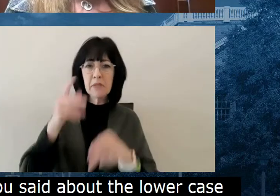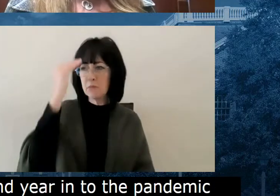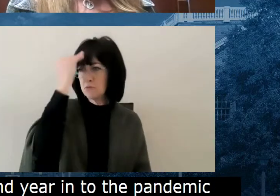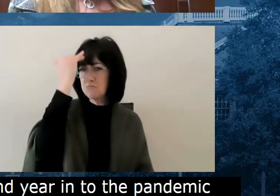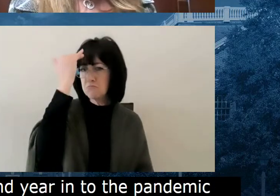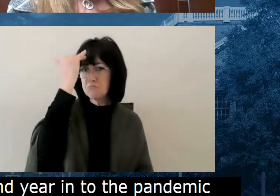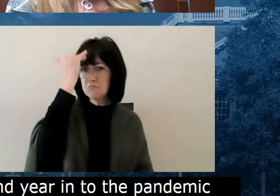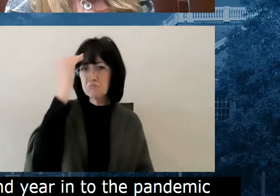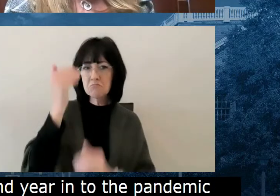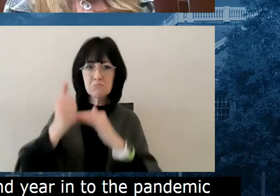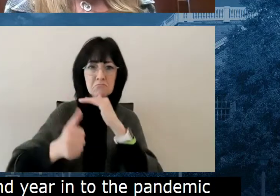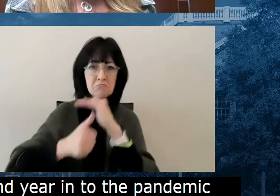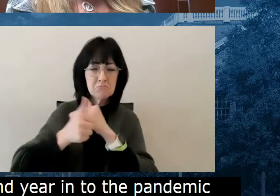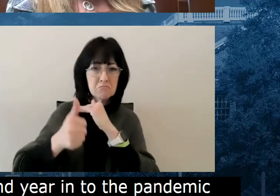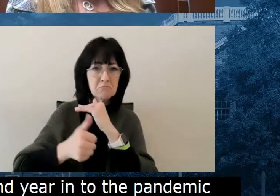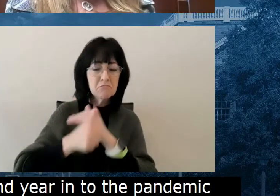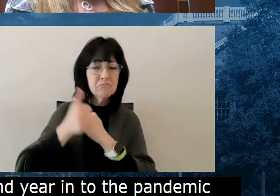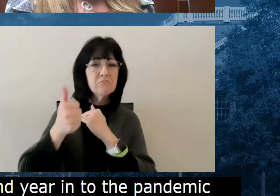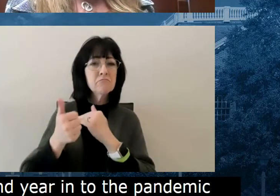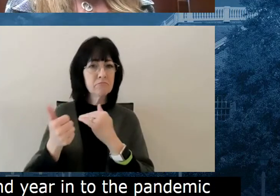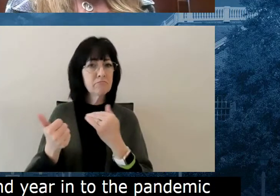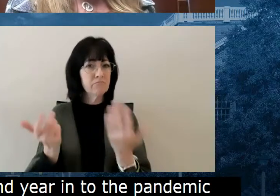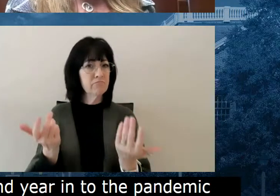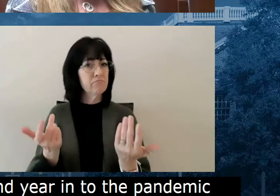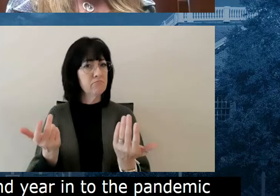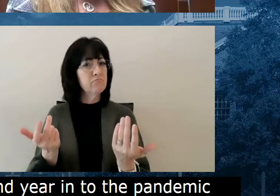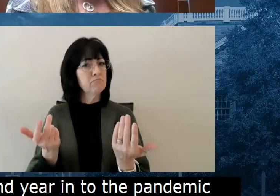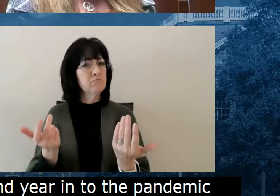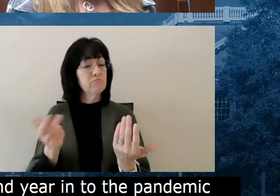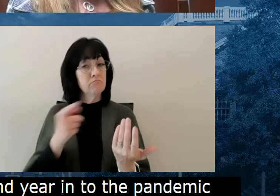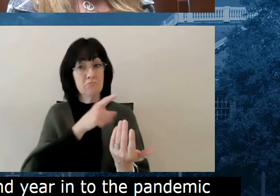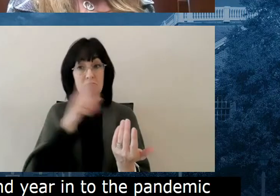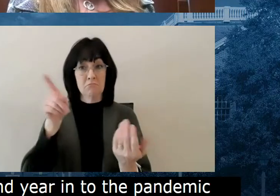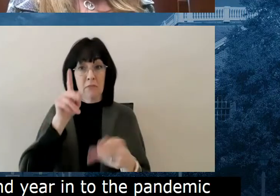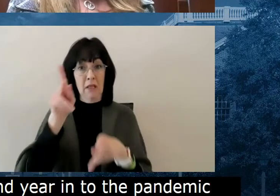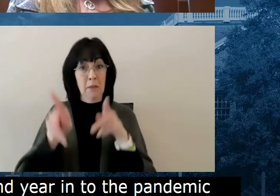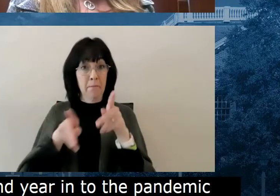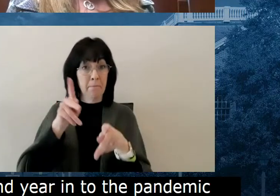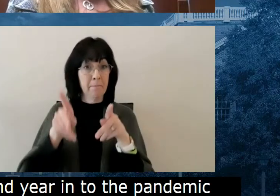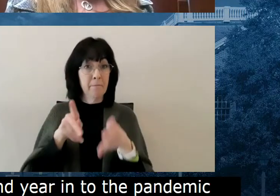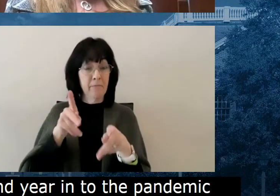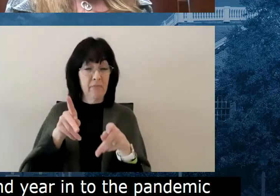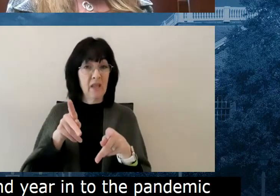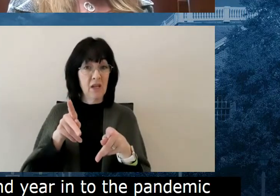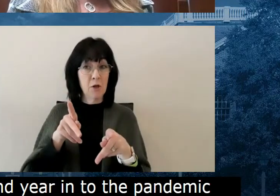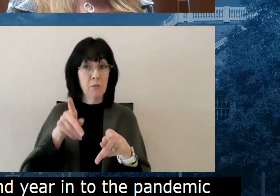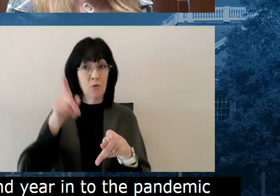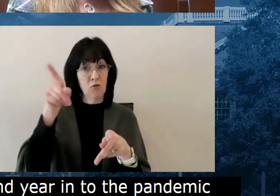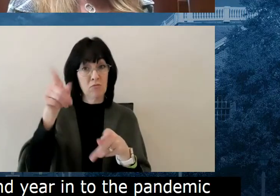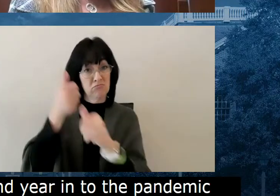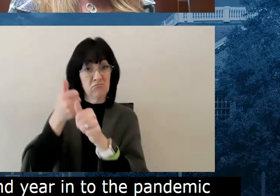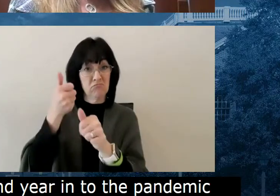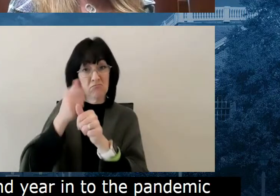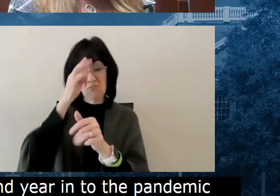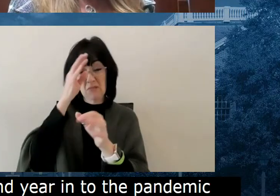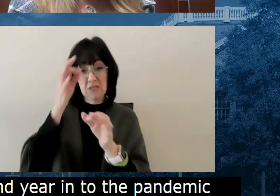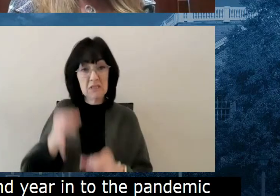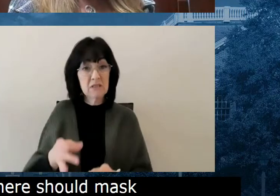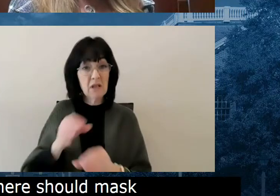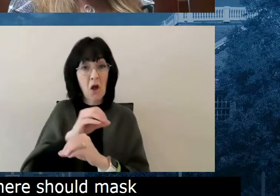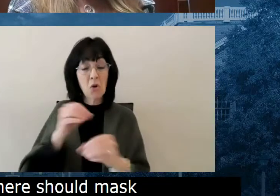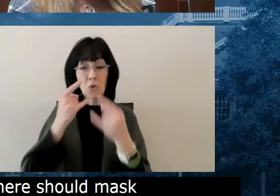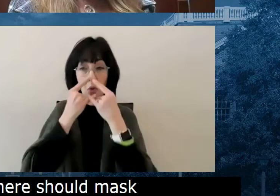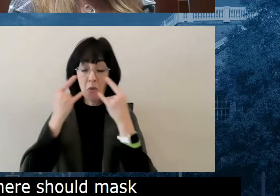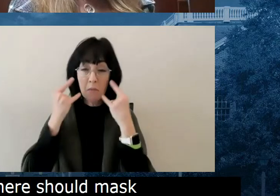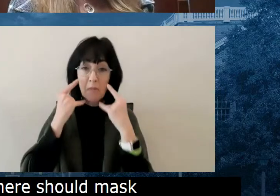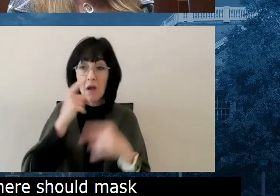point should decisions like mask wearing and social distancing fall on the individual? Yeah, I think we're moving